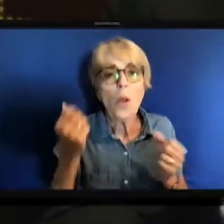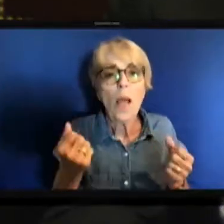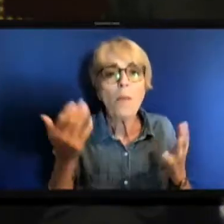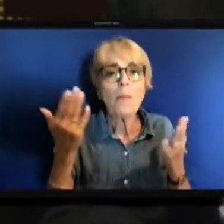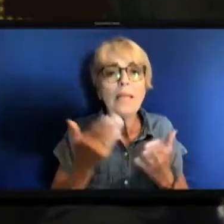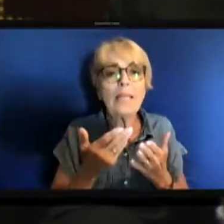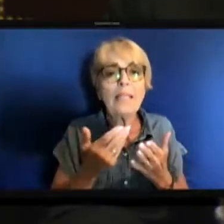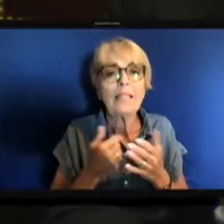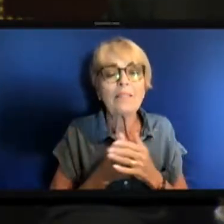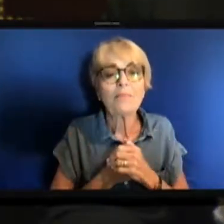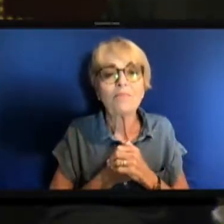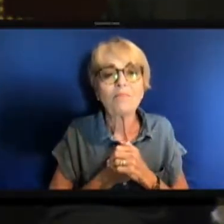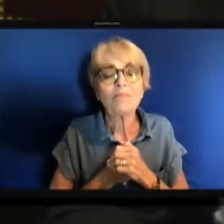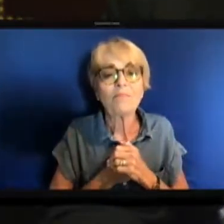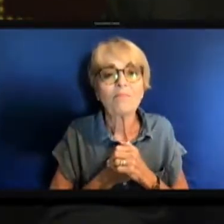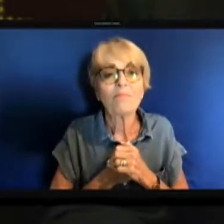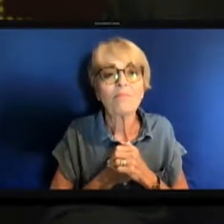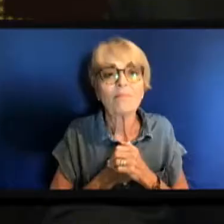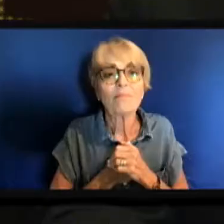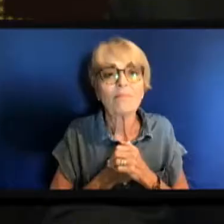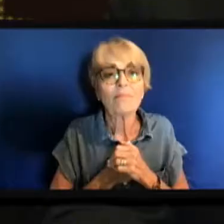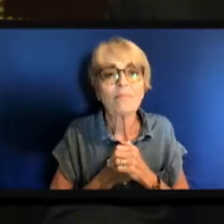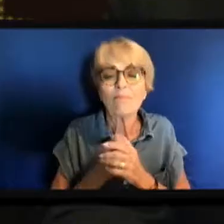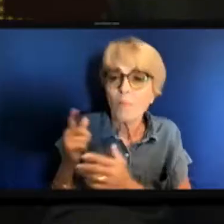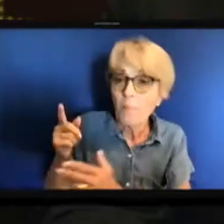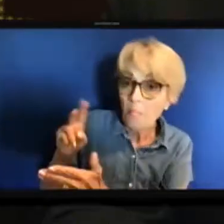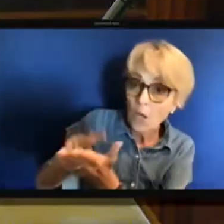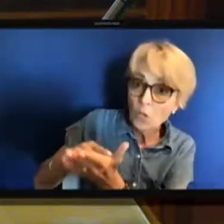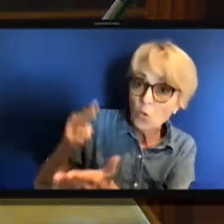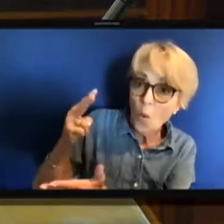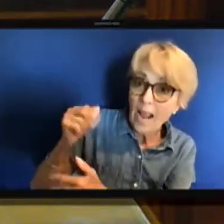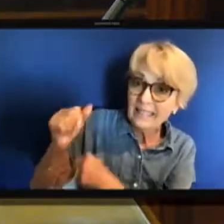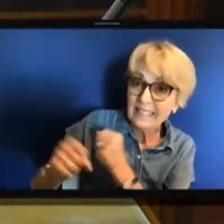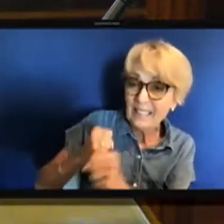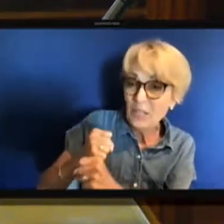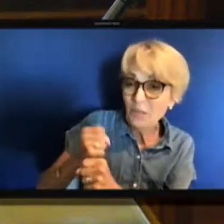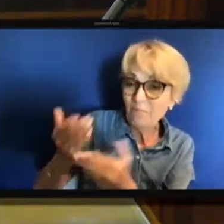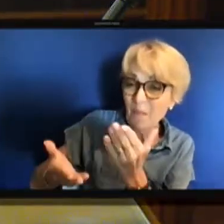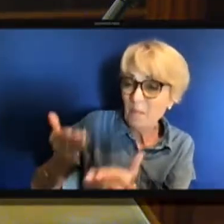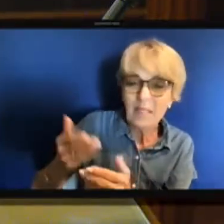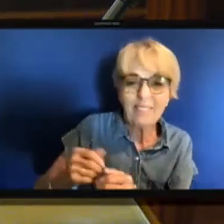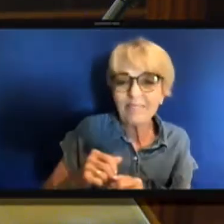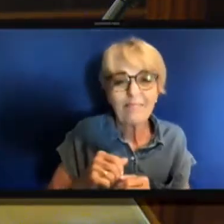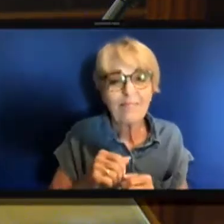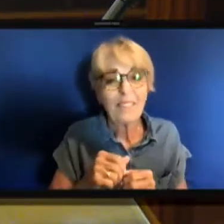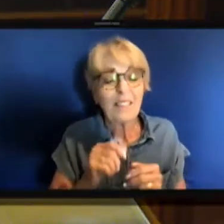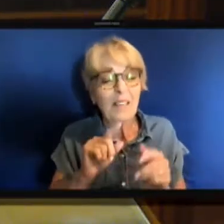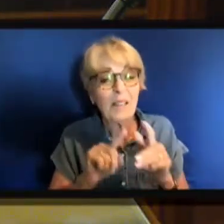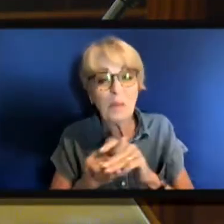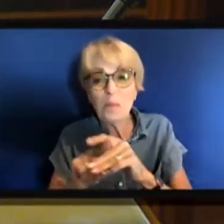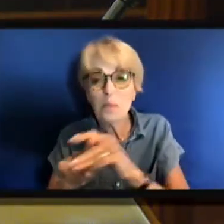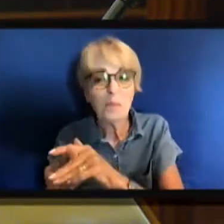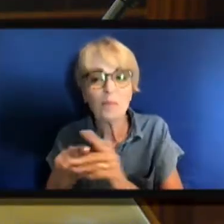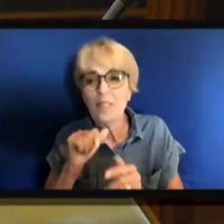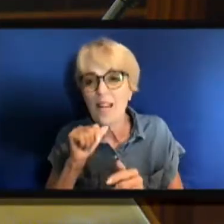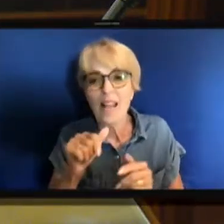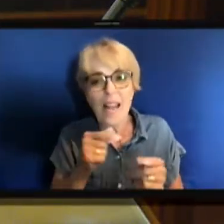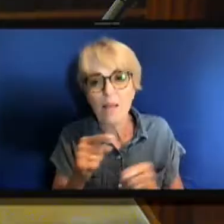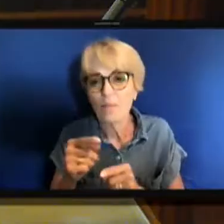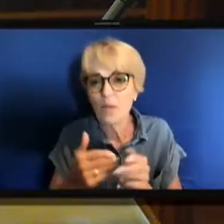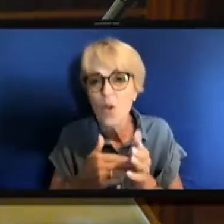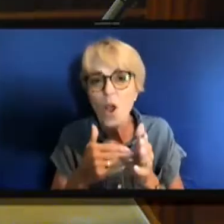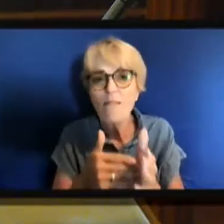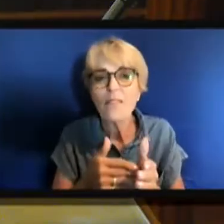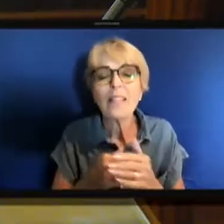How many? Once or twice a year. Okay. If that. Not very often. Sure. And that's just